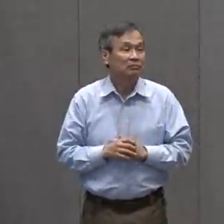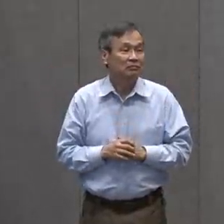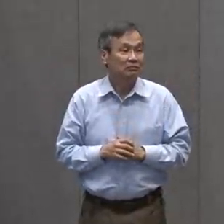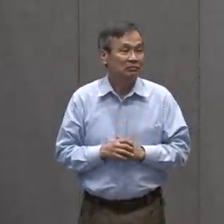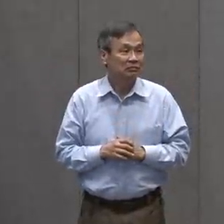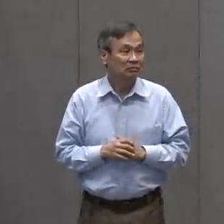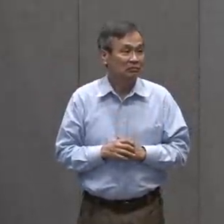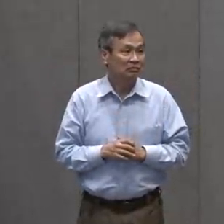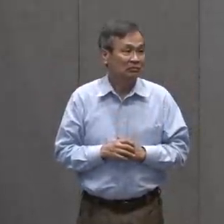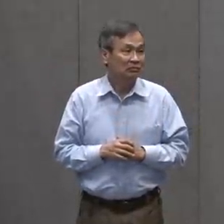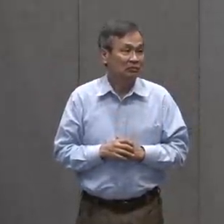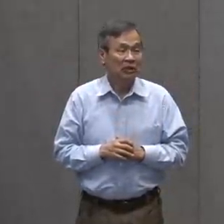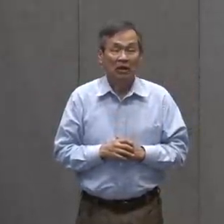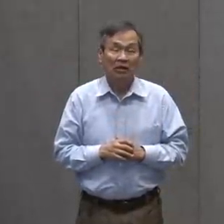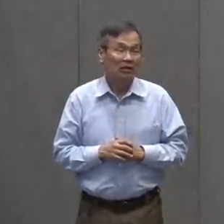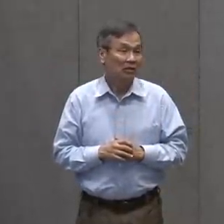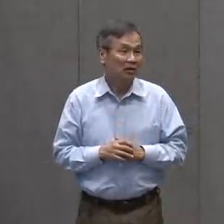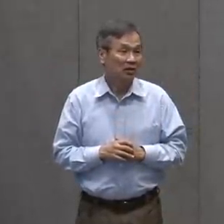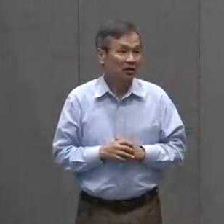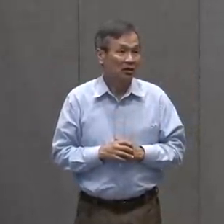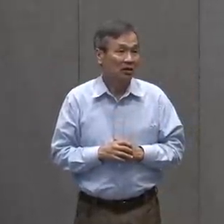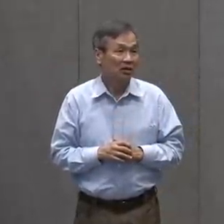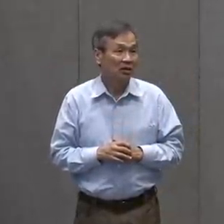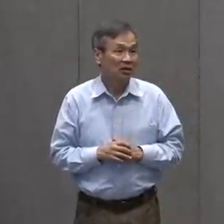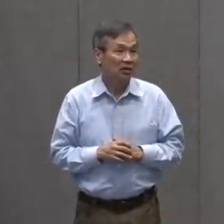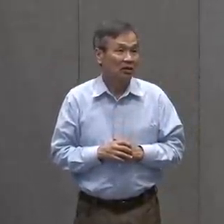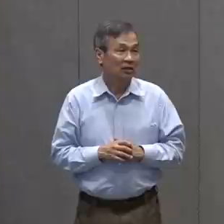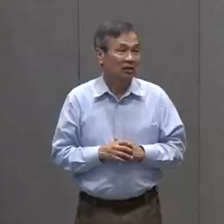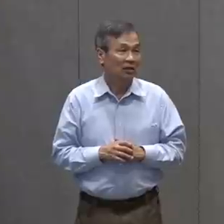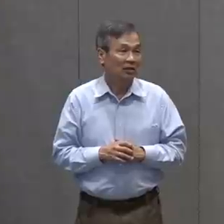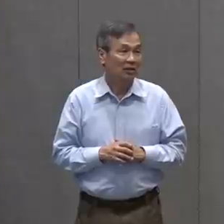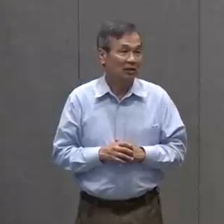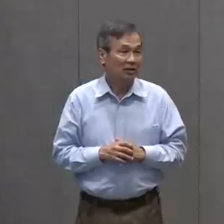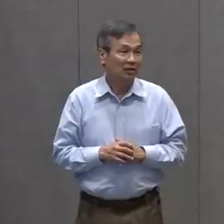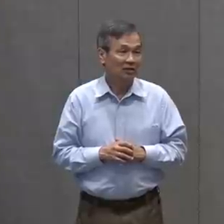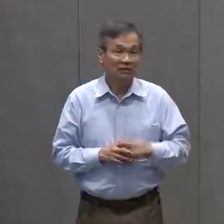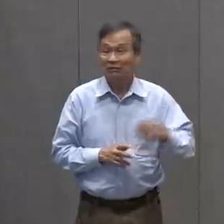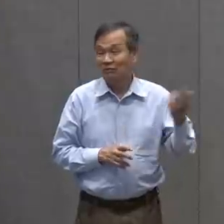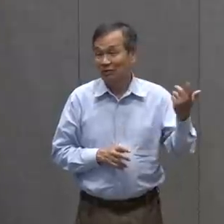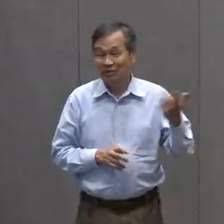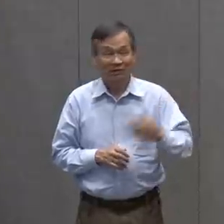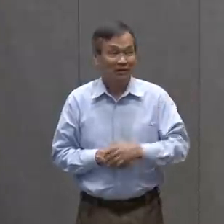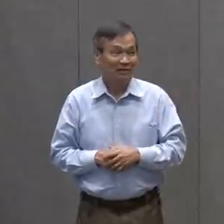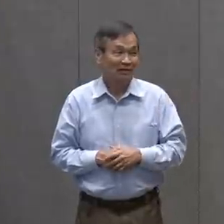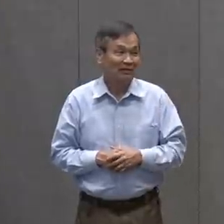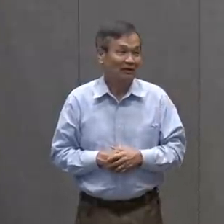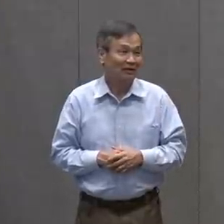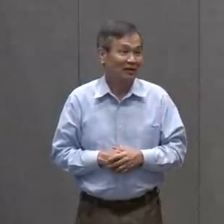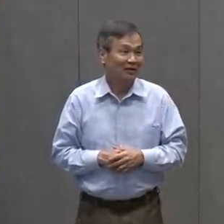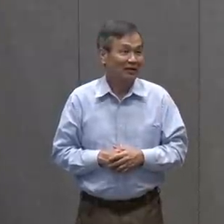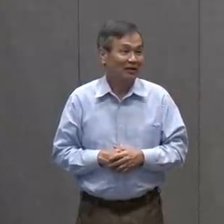Oh, man. Well, I'd already placed it. She could have had that little 4 square up in here if she wanted to, but yeah, there you go.